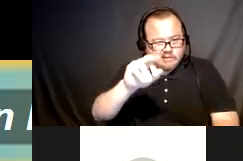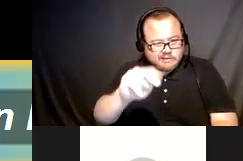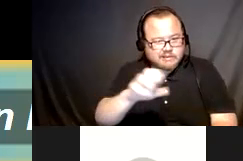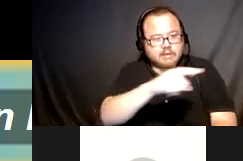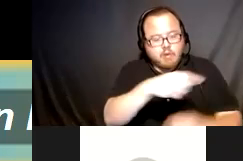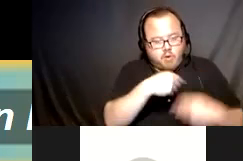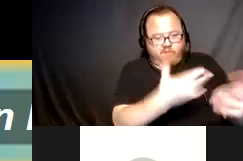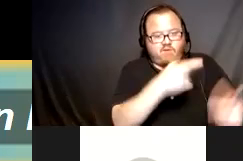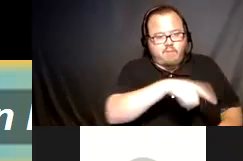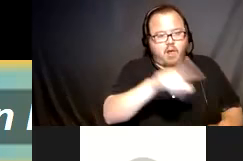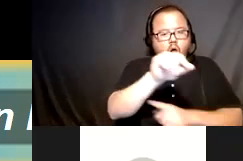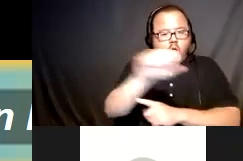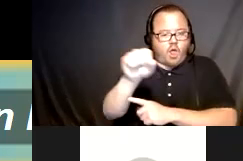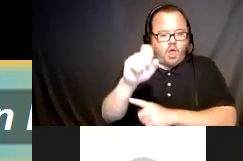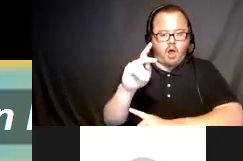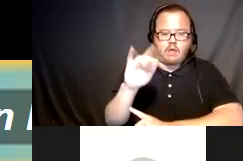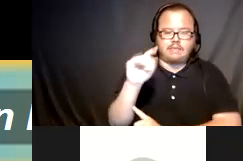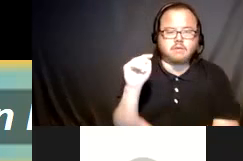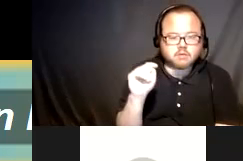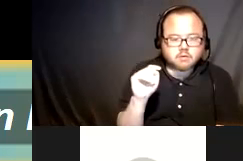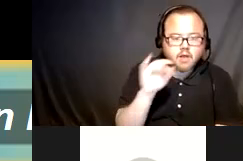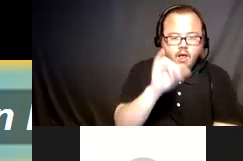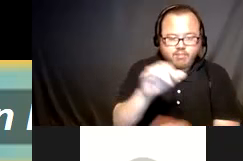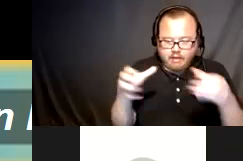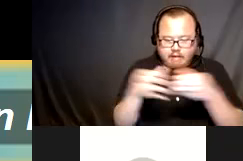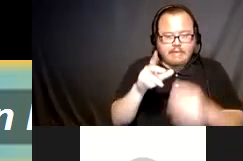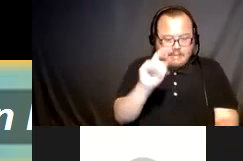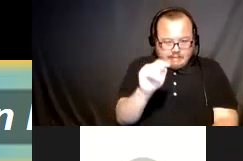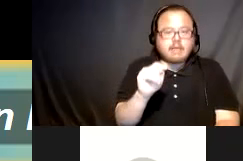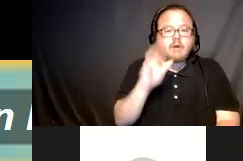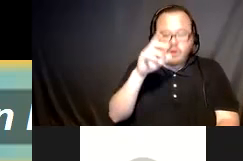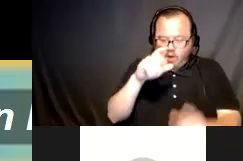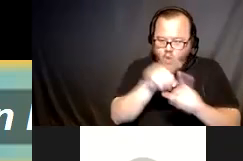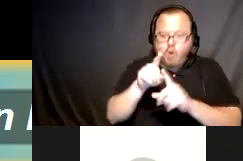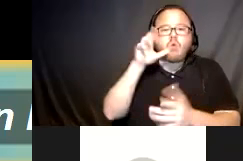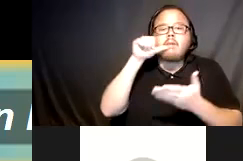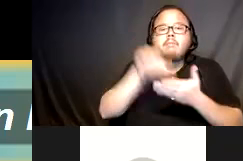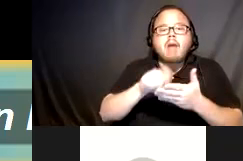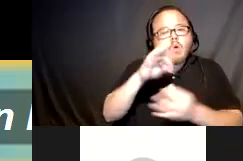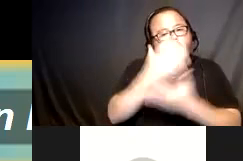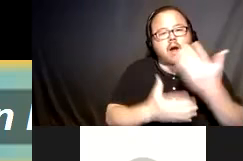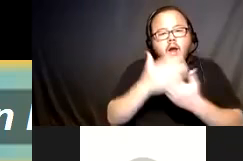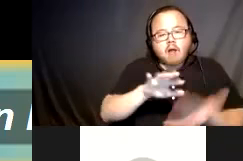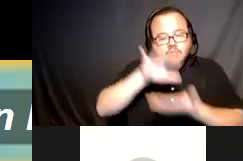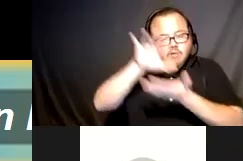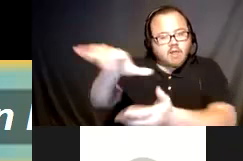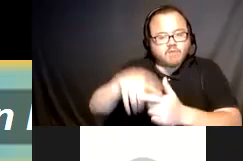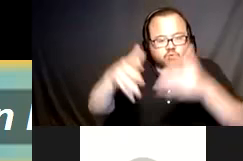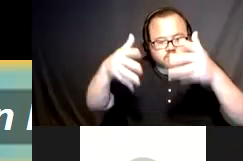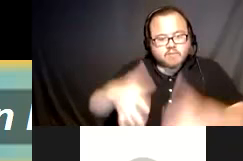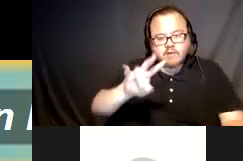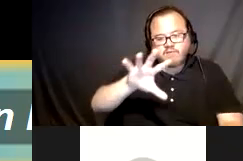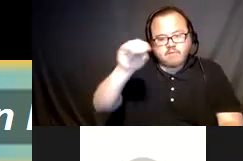kit. The loss kits would also be mailed or hand delivered to the remaining